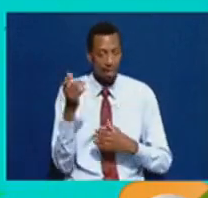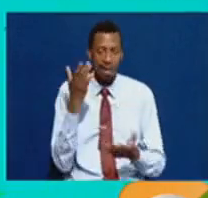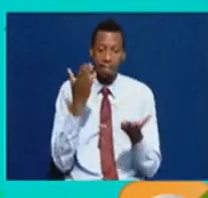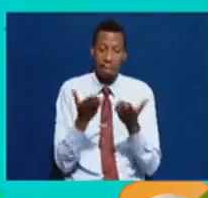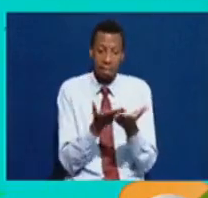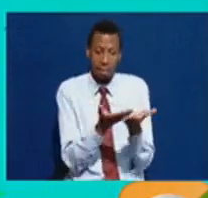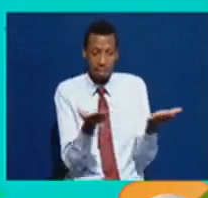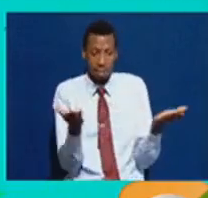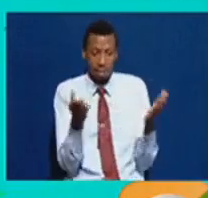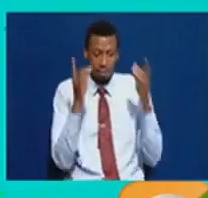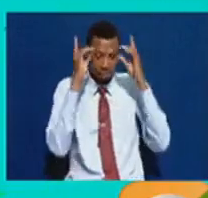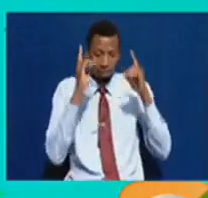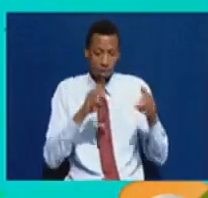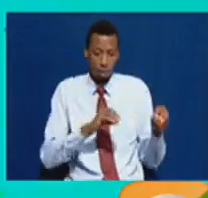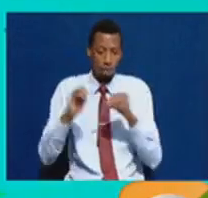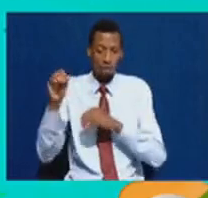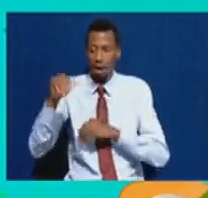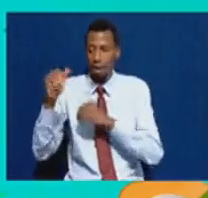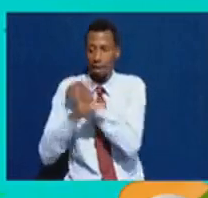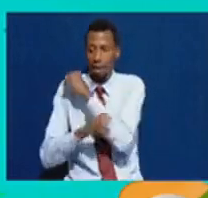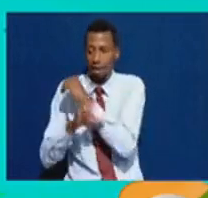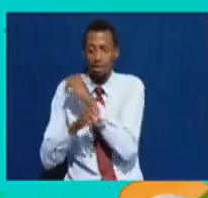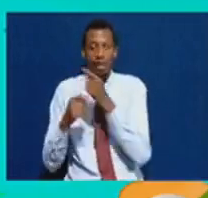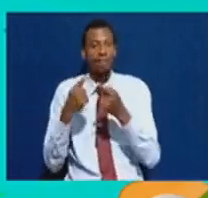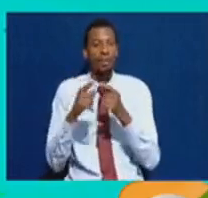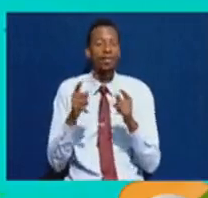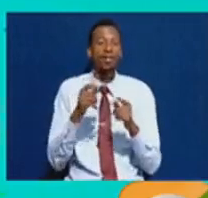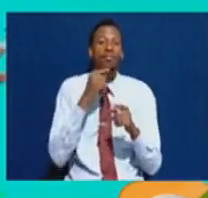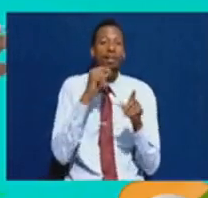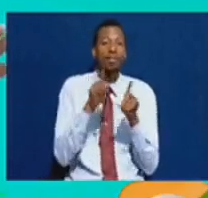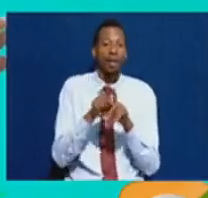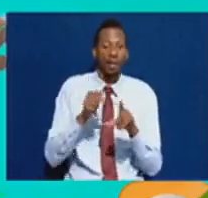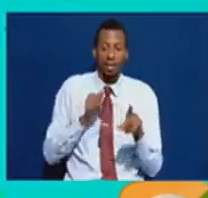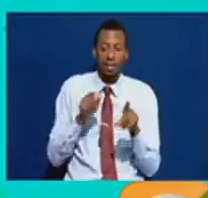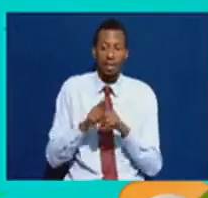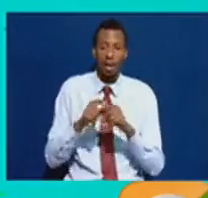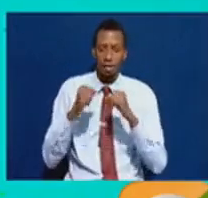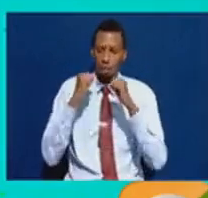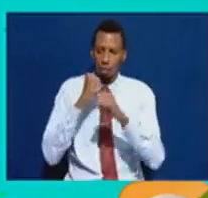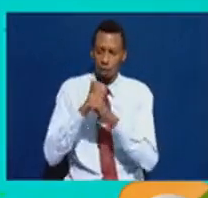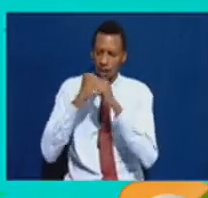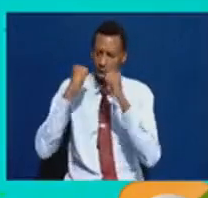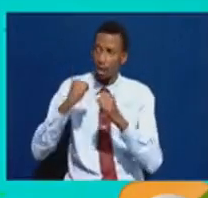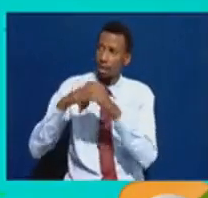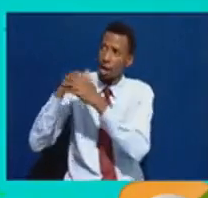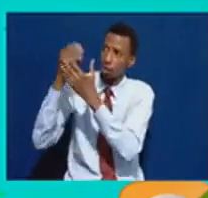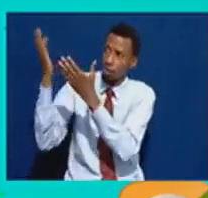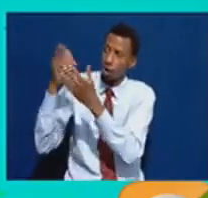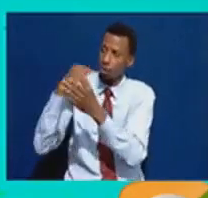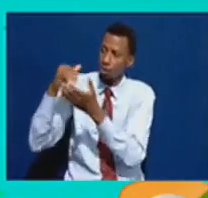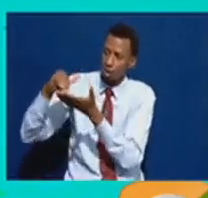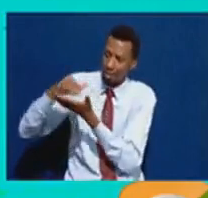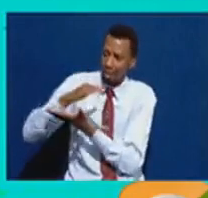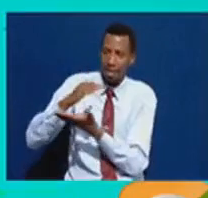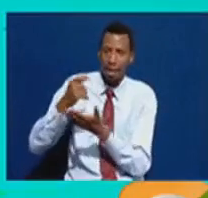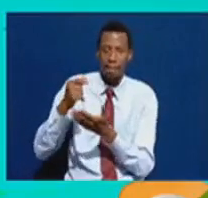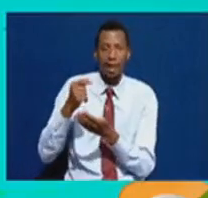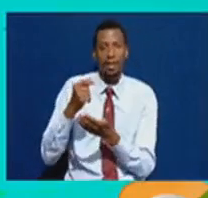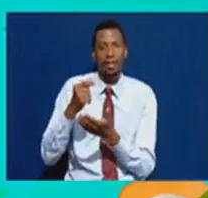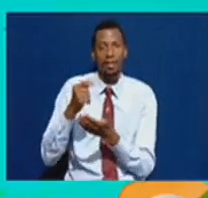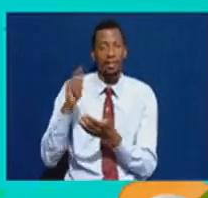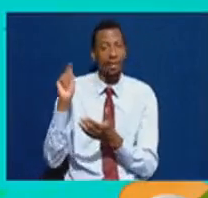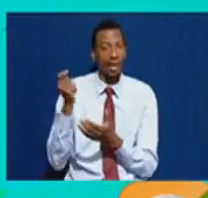other countries, or our brothers, the hard-working brothers and sisters in the diaspora who bring so much money in terms of remittances might